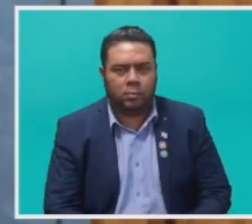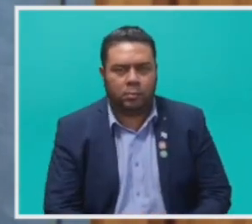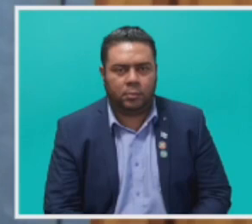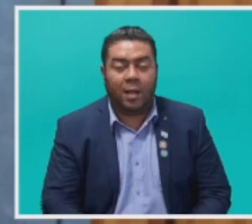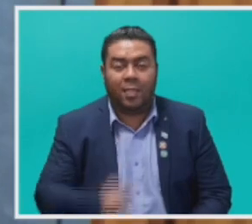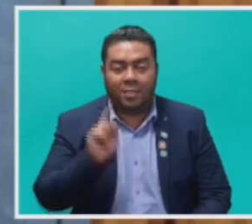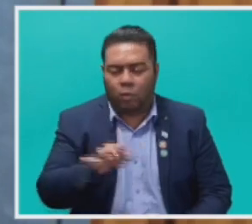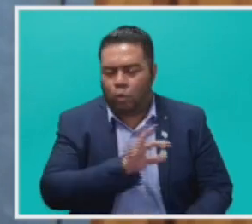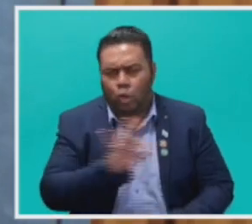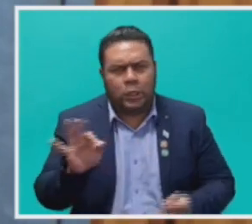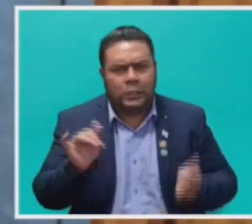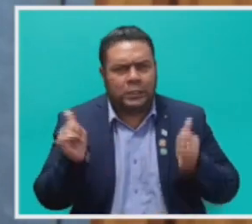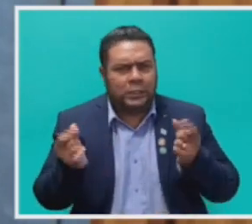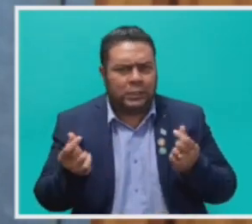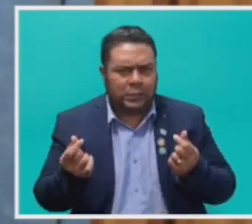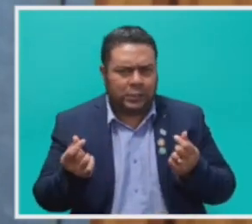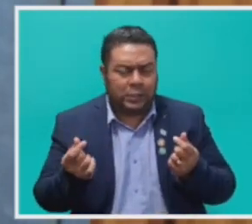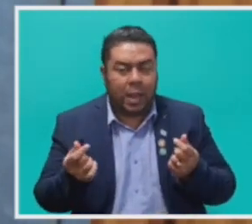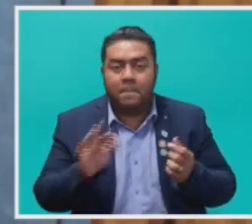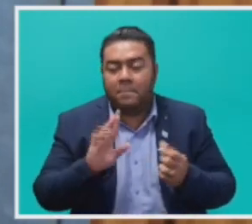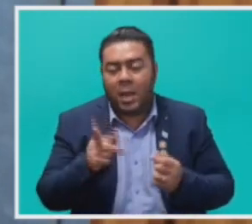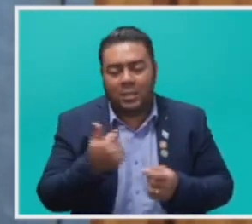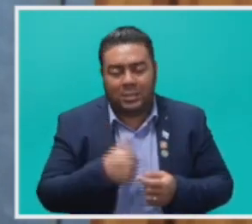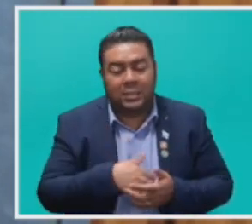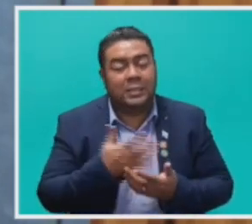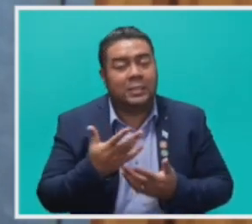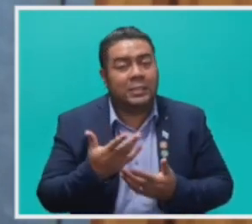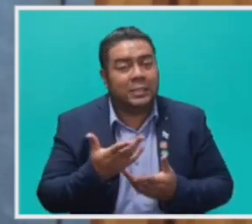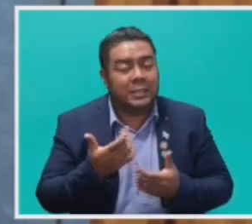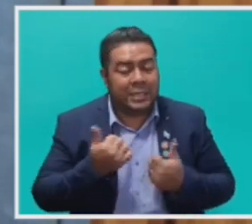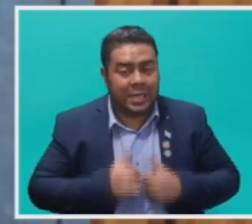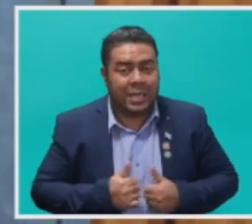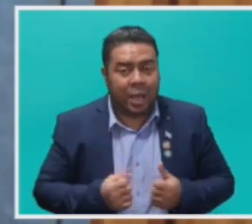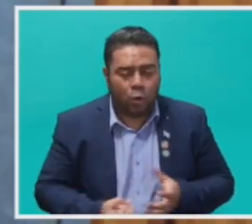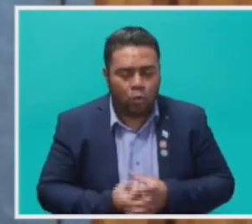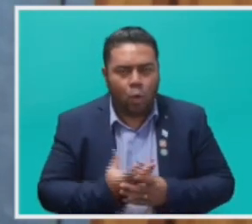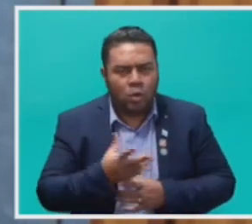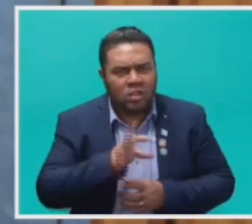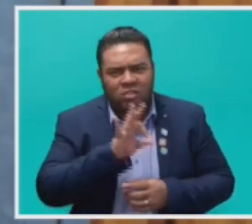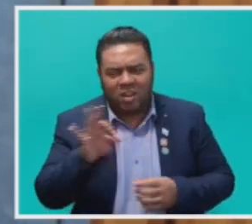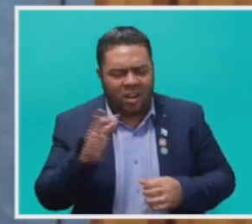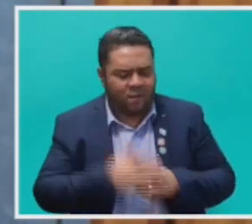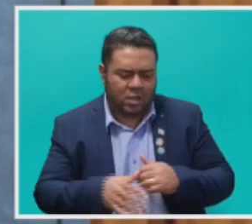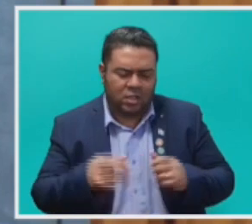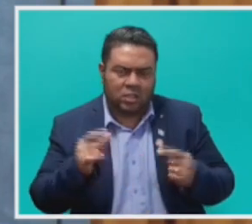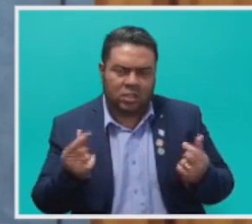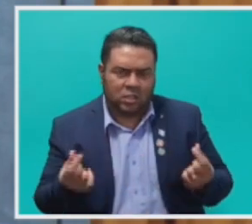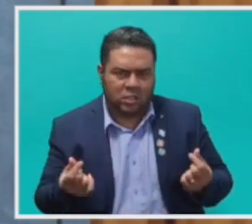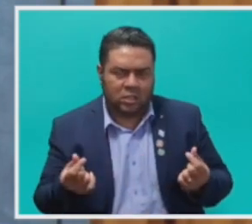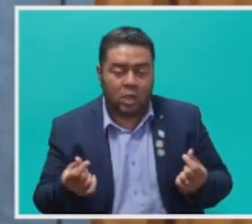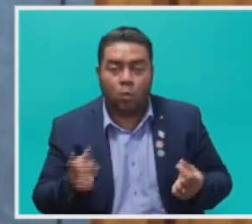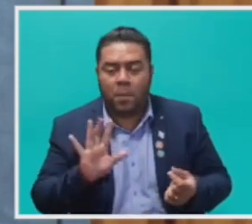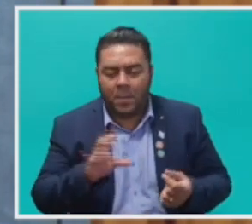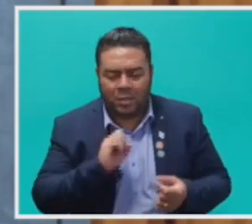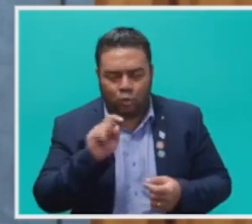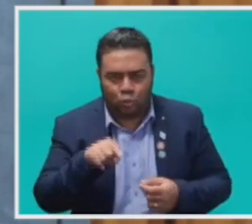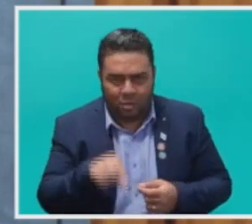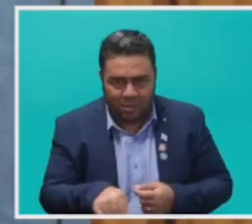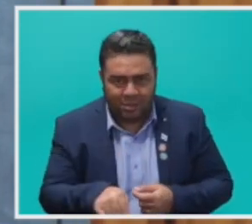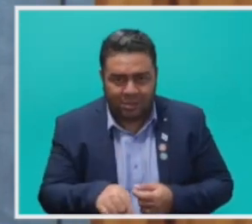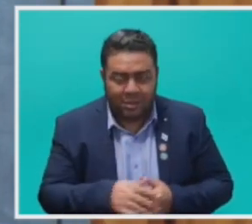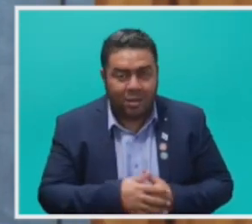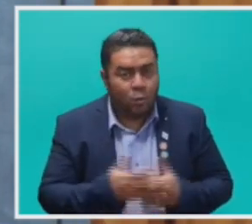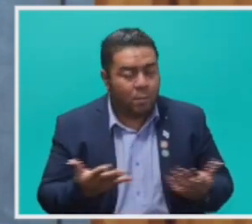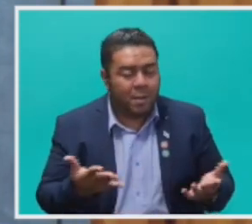This will not be easy, but healing and growth is never easy, Mr. Speaker, sir. We must do this. We